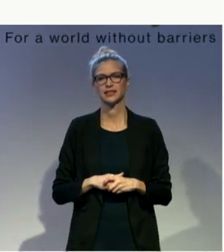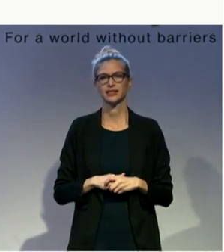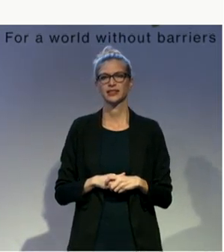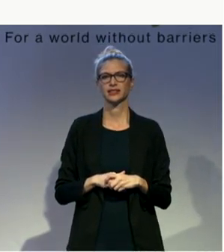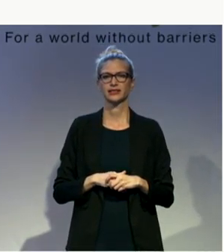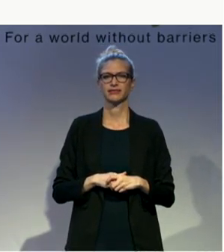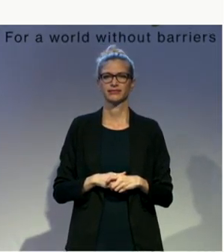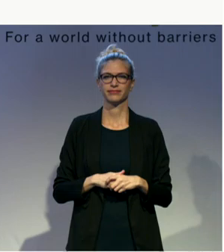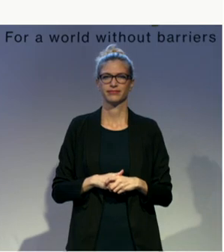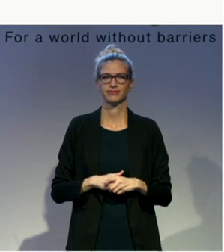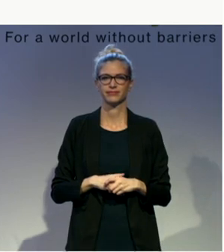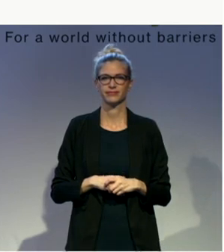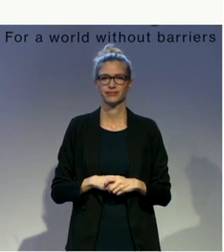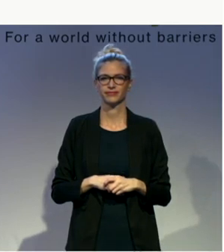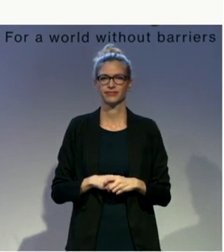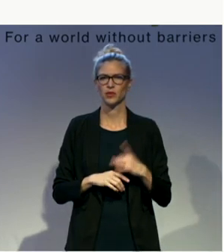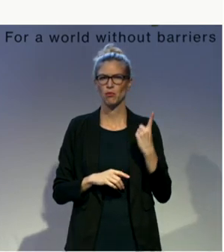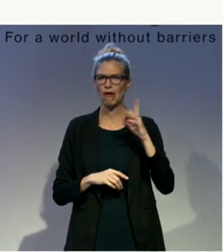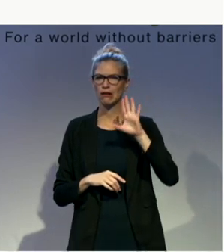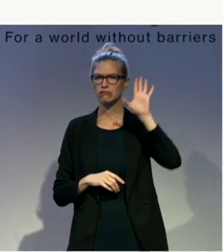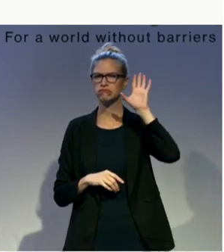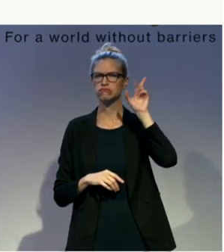At the back of the room.